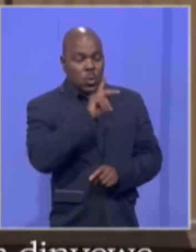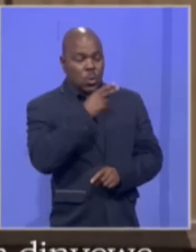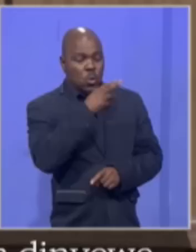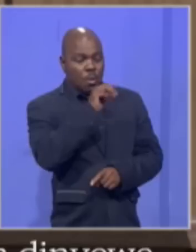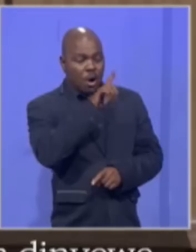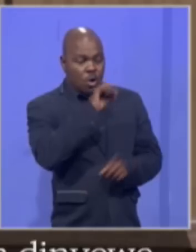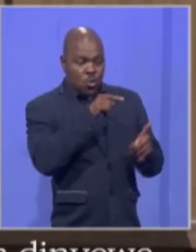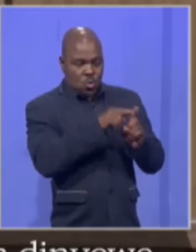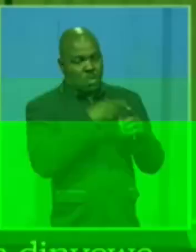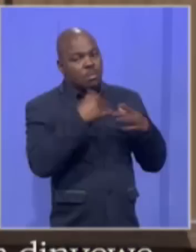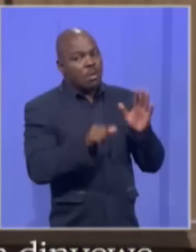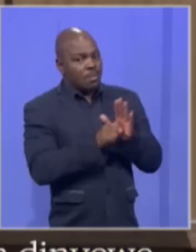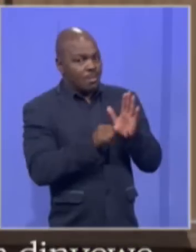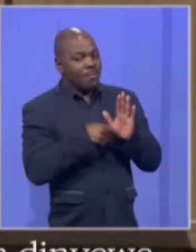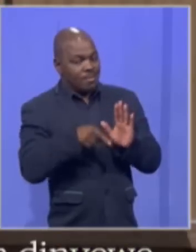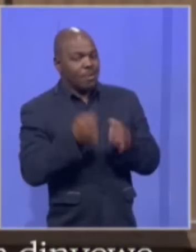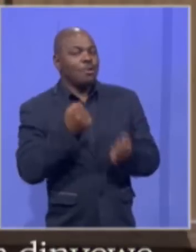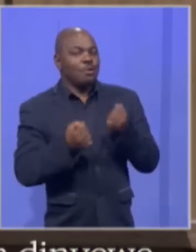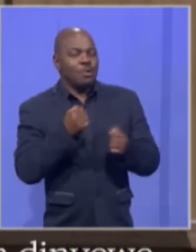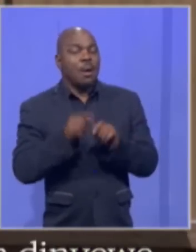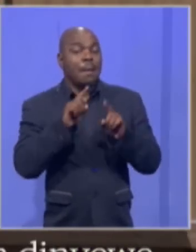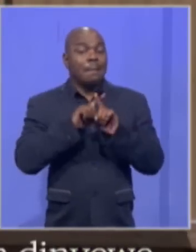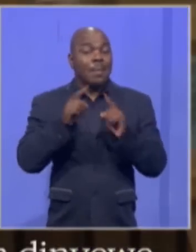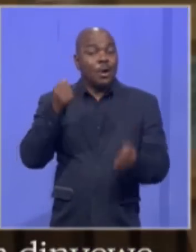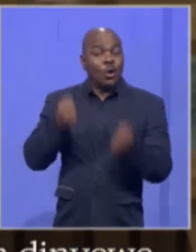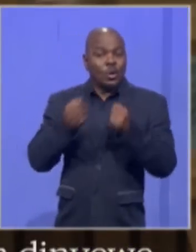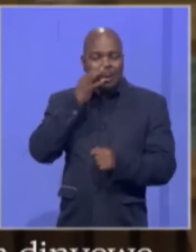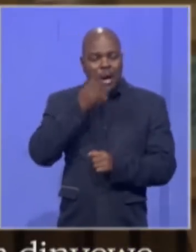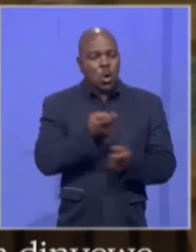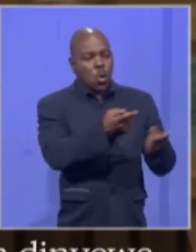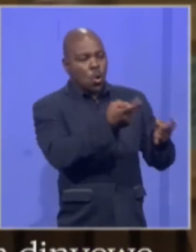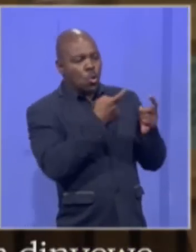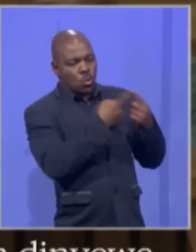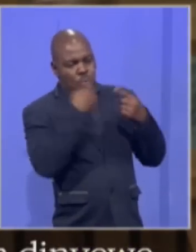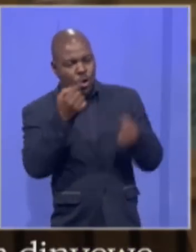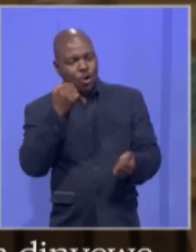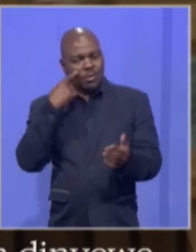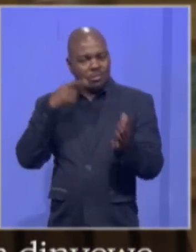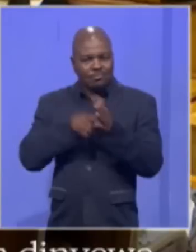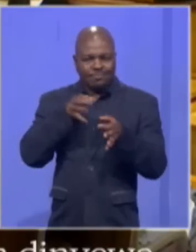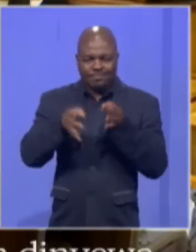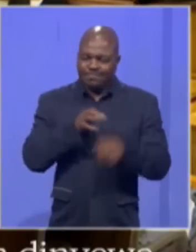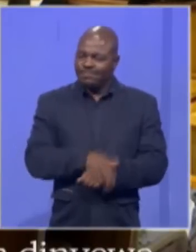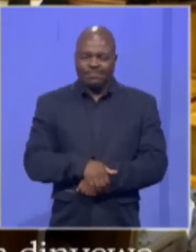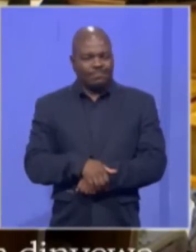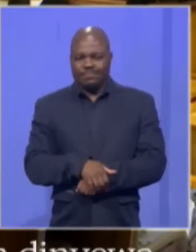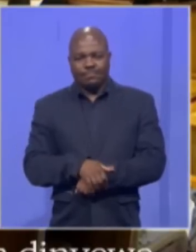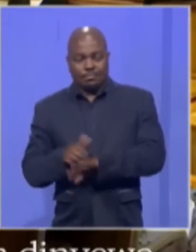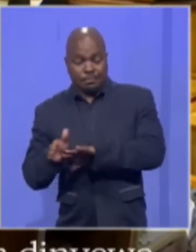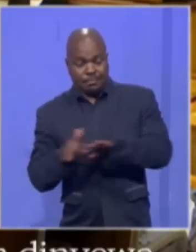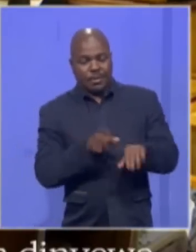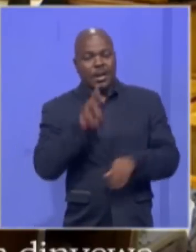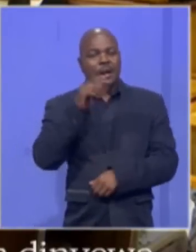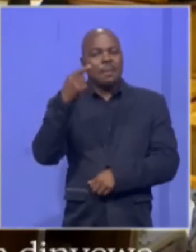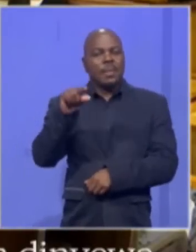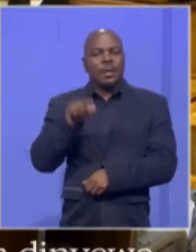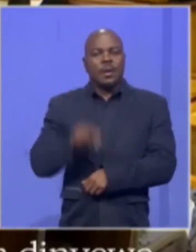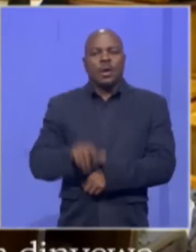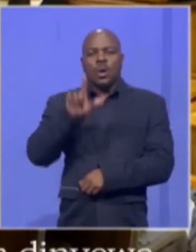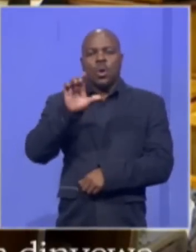wa bohlokwa nyeweng ena empa lekgotla le bolela le keke la mmitsa ho tla fana ka bopaki. Ka Randburg nyewe ya Longwe